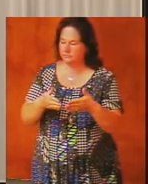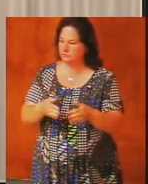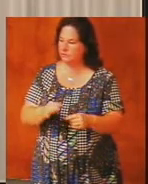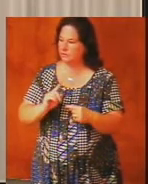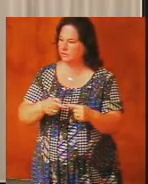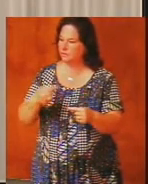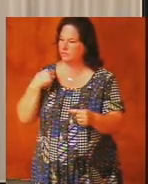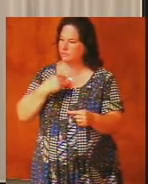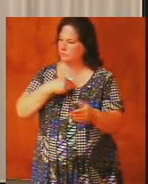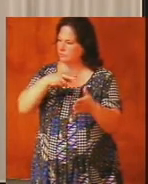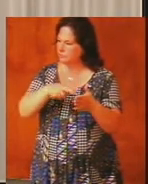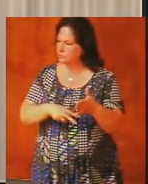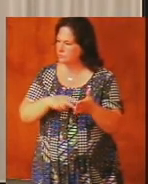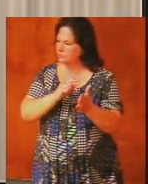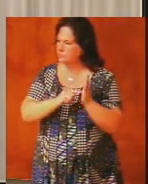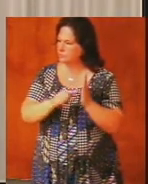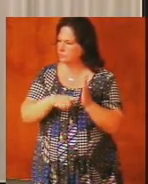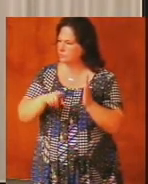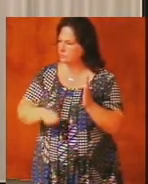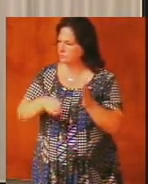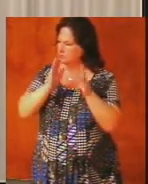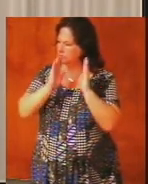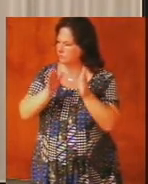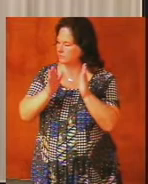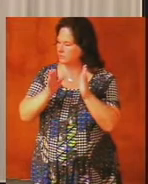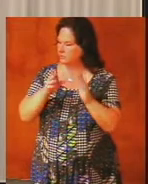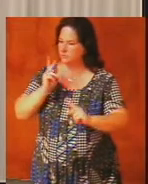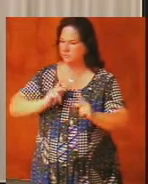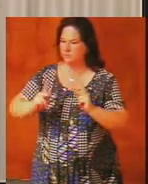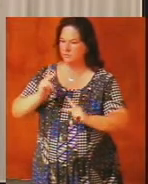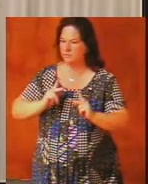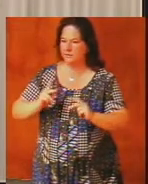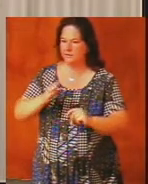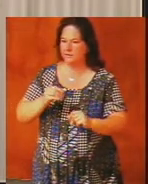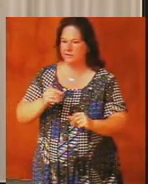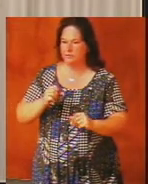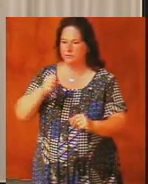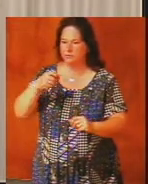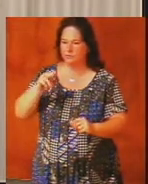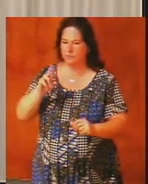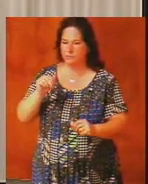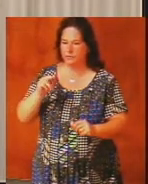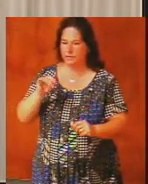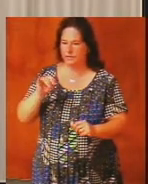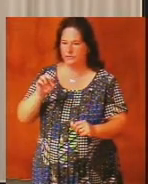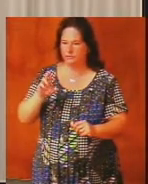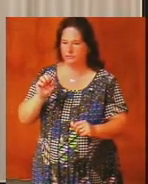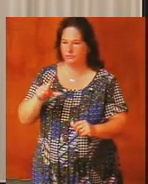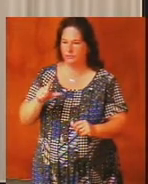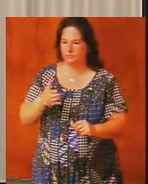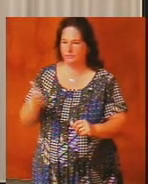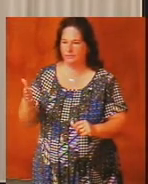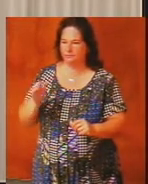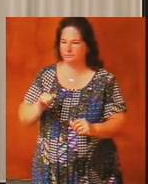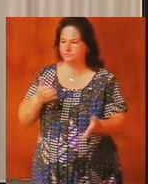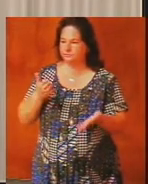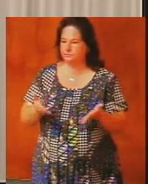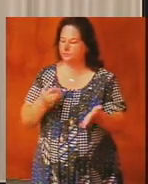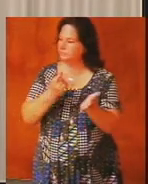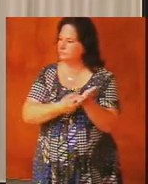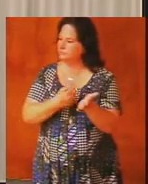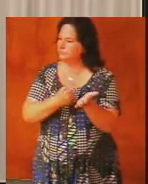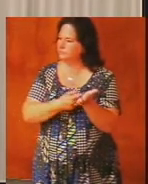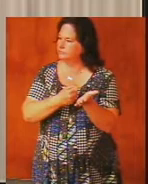we're reading a passage, we need to pay attention to the people and the supernatural beings that may be